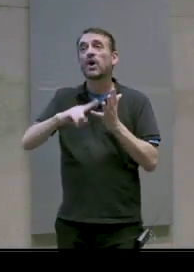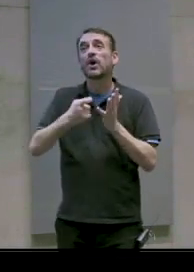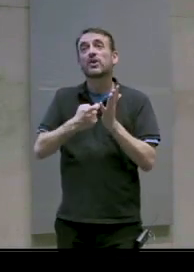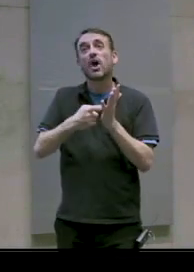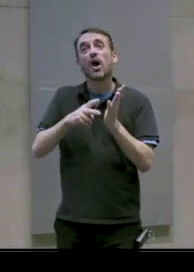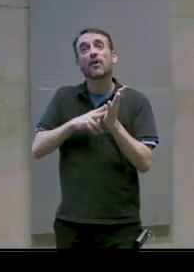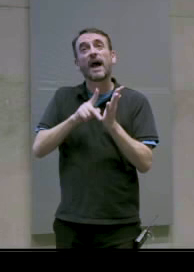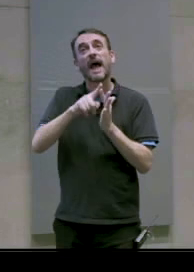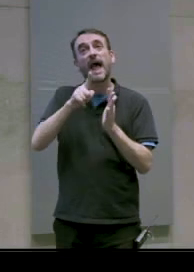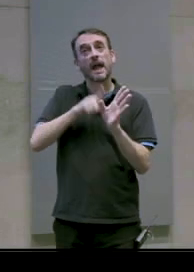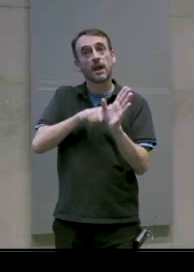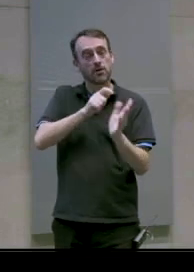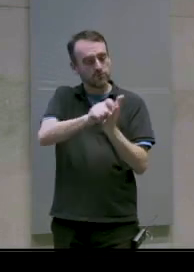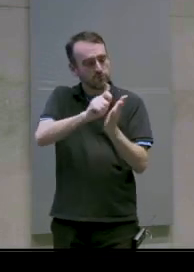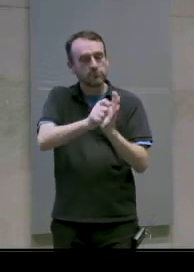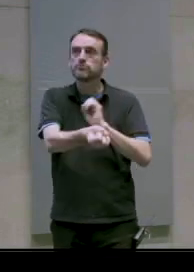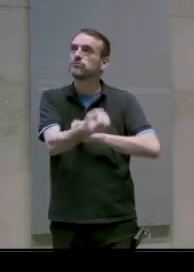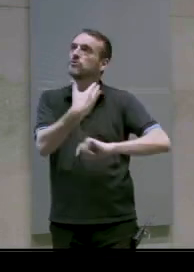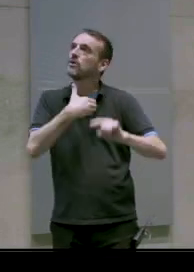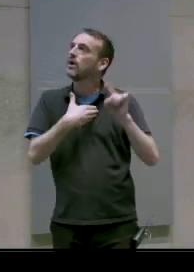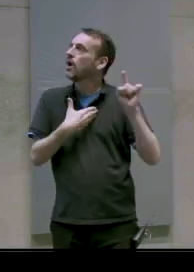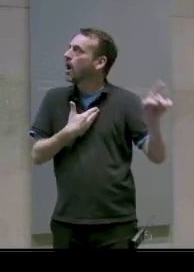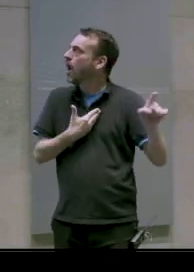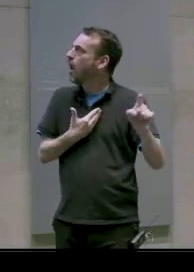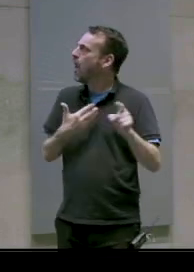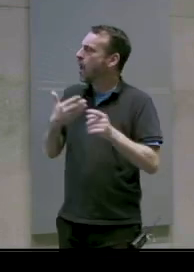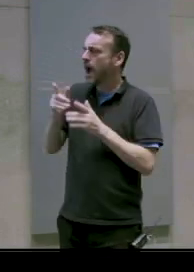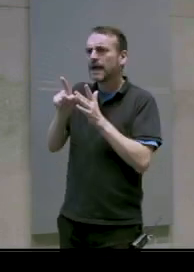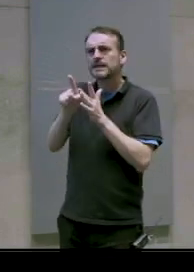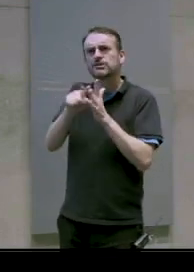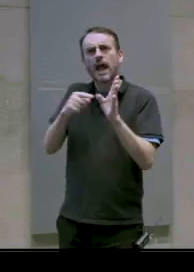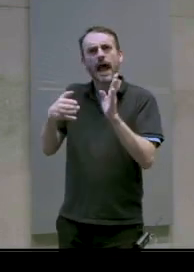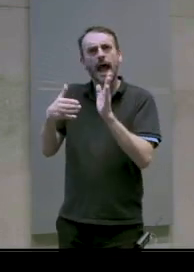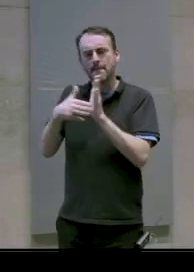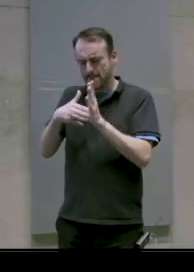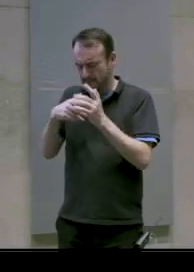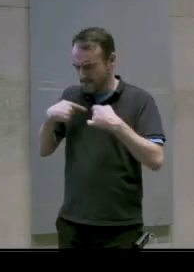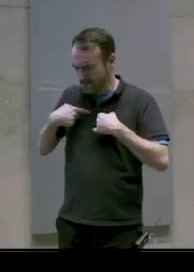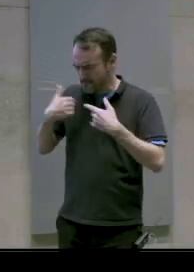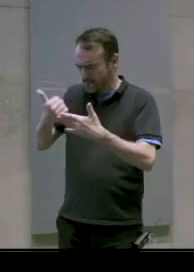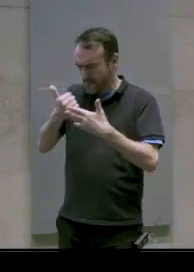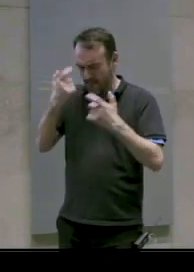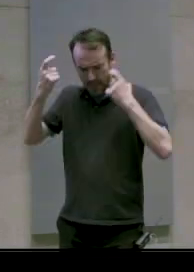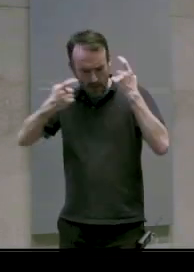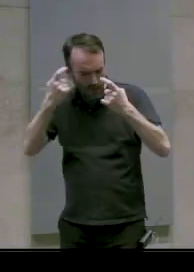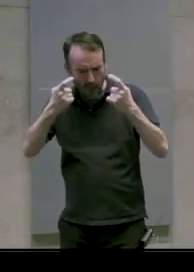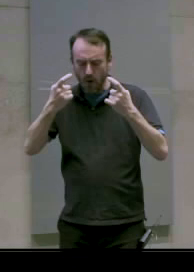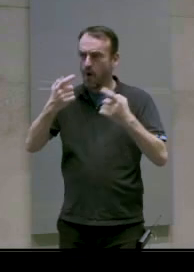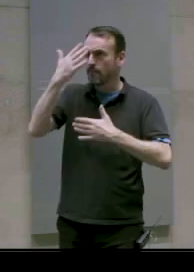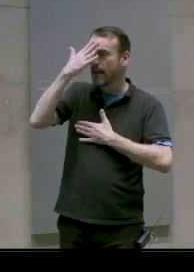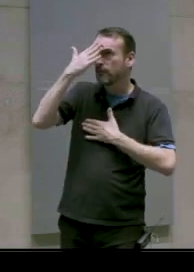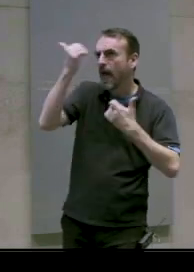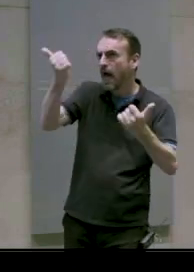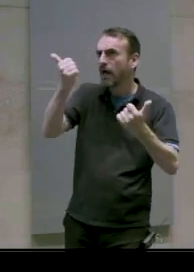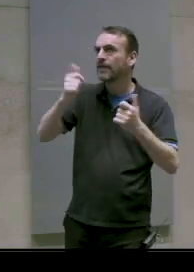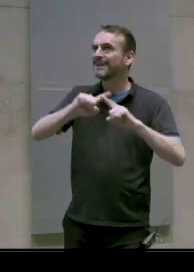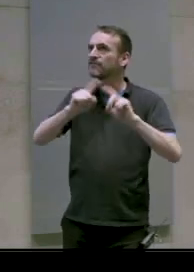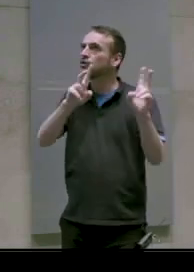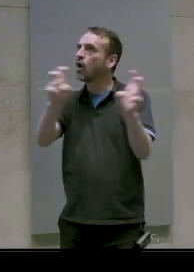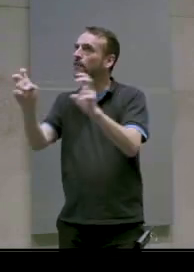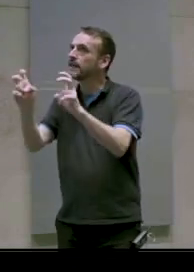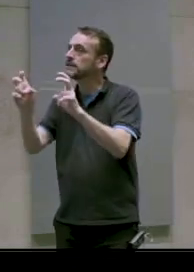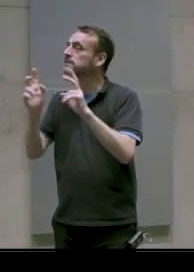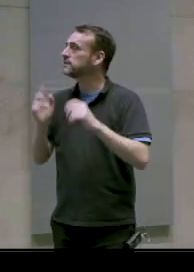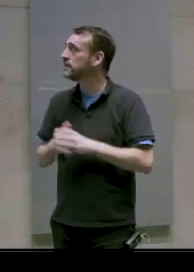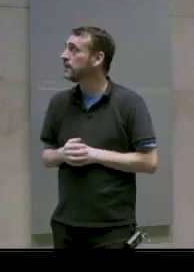my eyes specifically to certain topics regarding the role community plays in mental health/self-care." This quote shows how